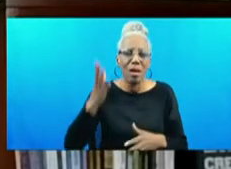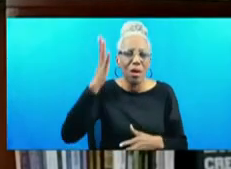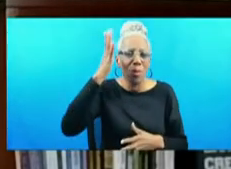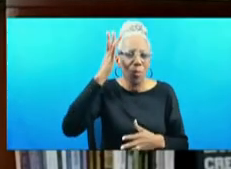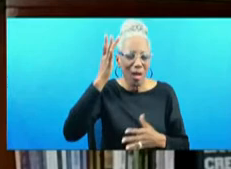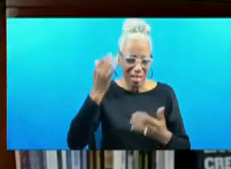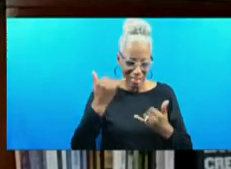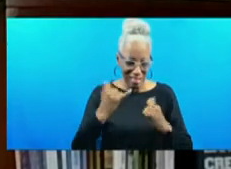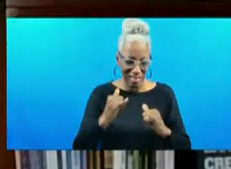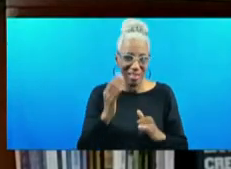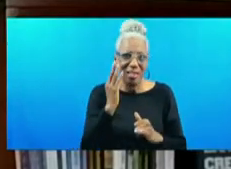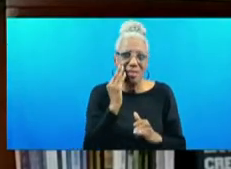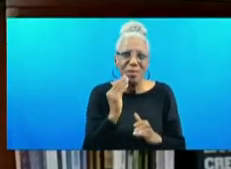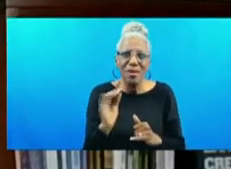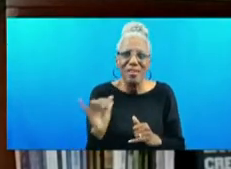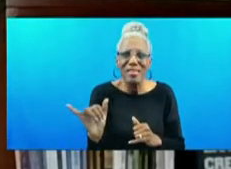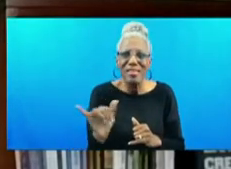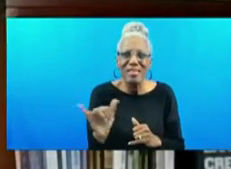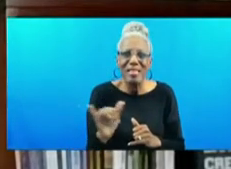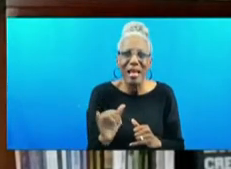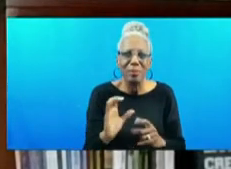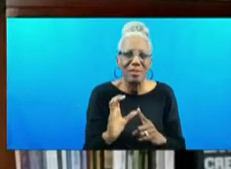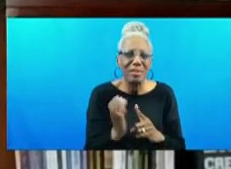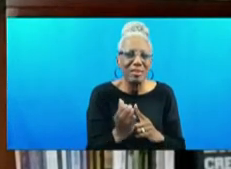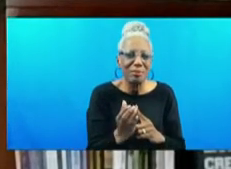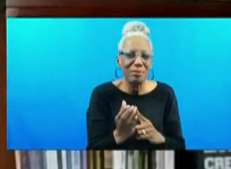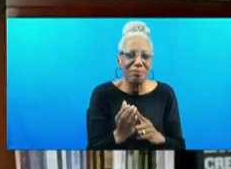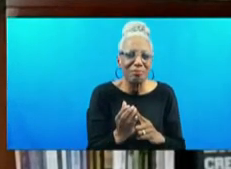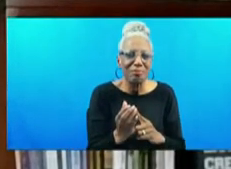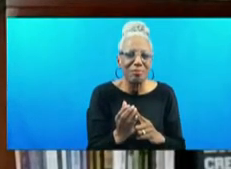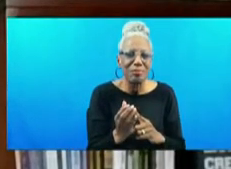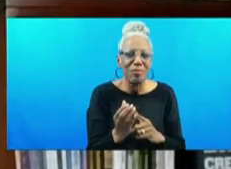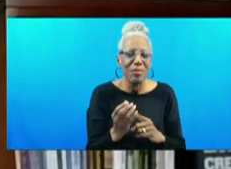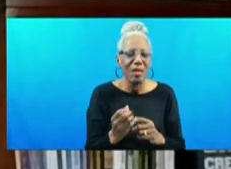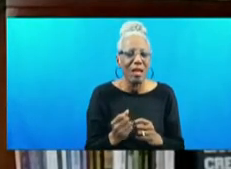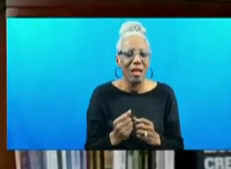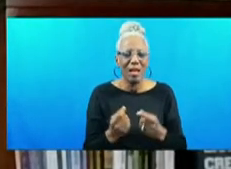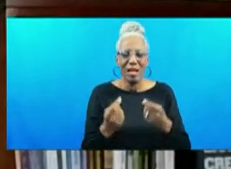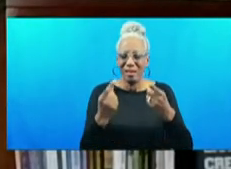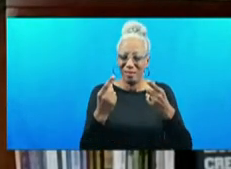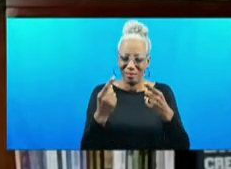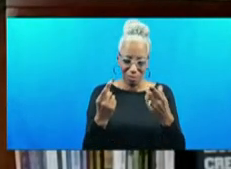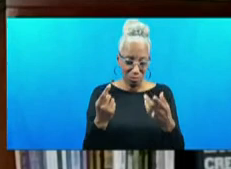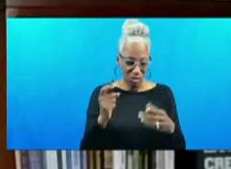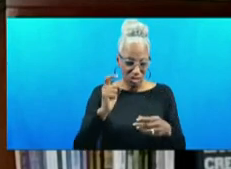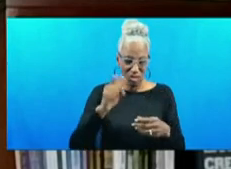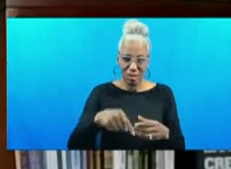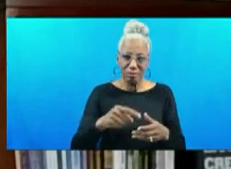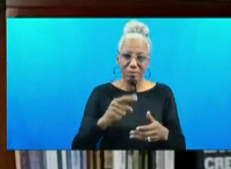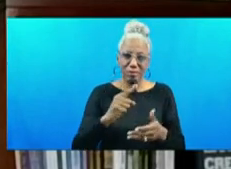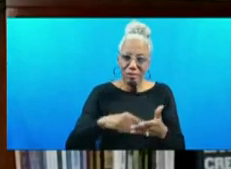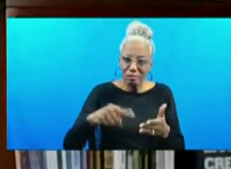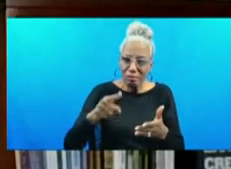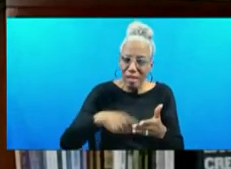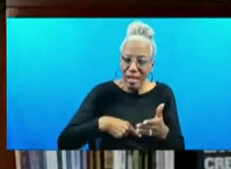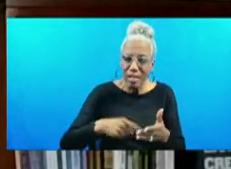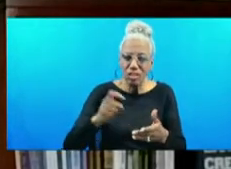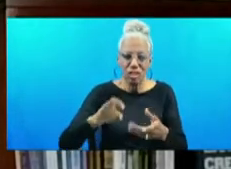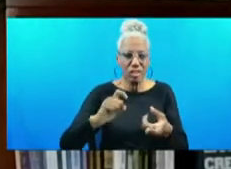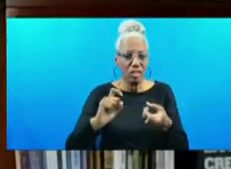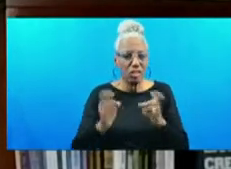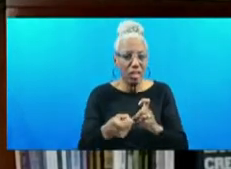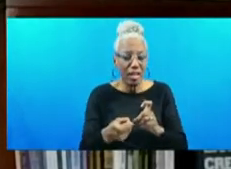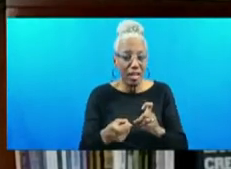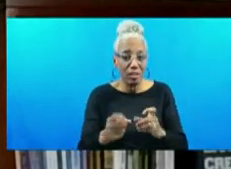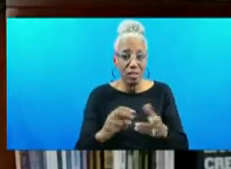circumstances that all of us have had much time to correct and make change. And that ultimately means that we have to have a